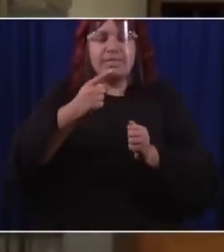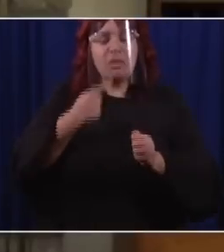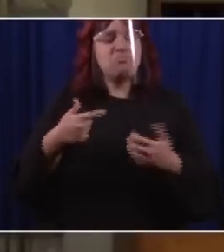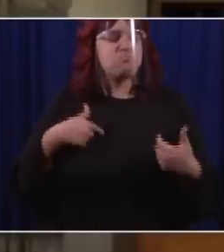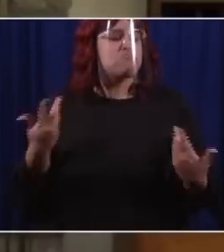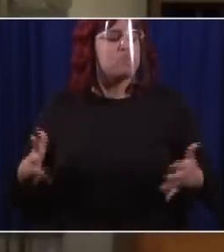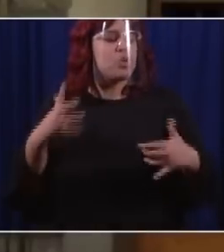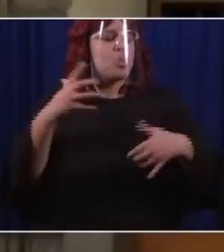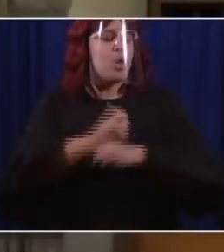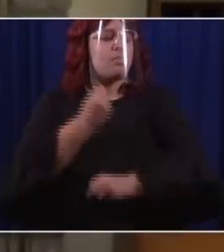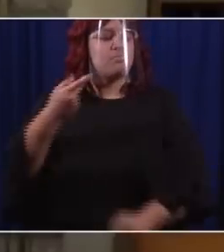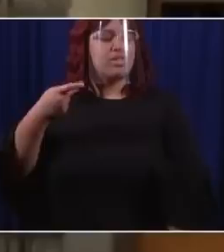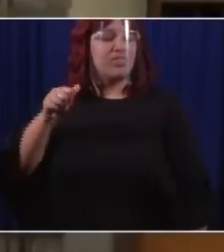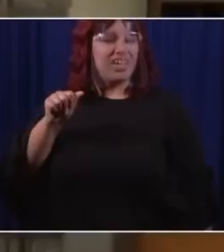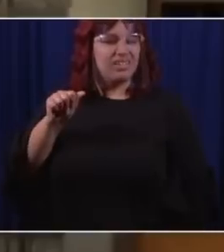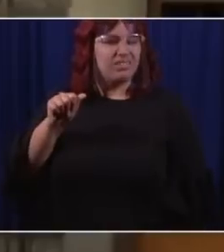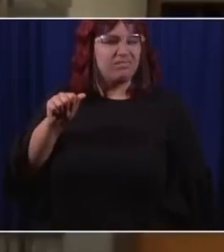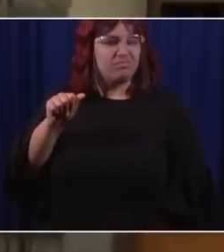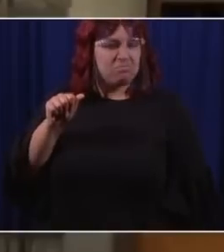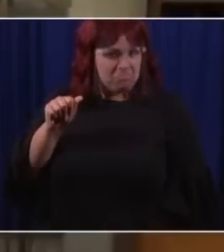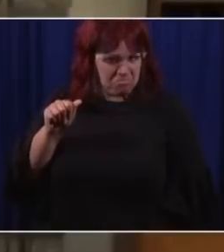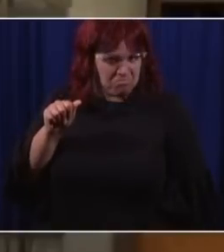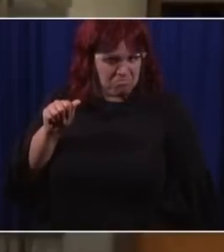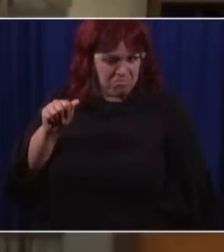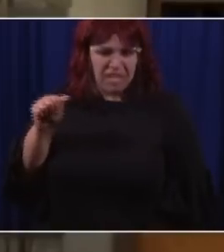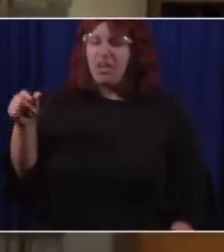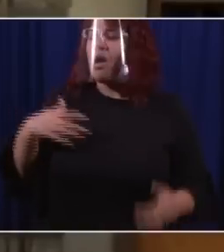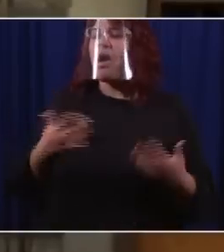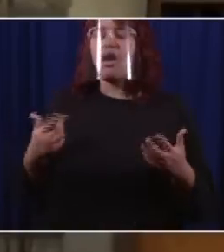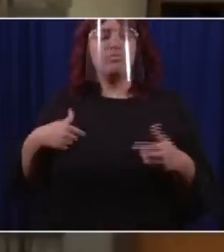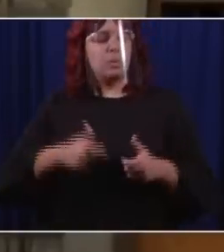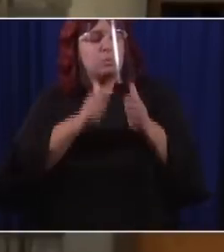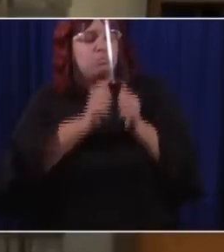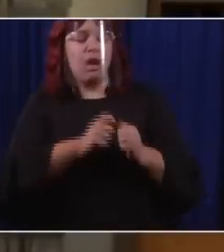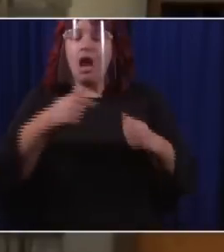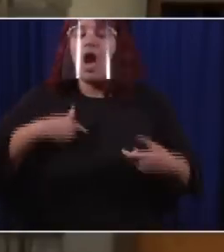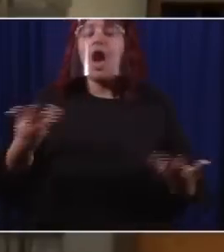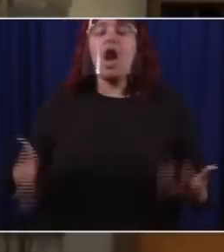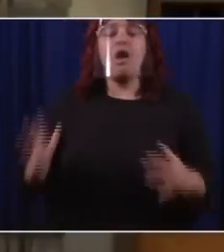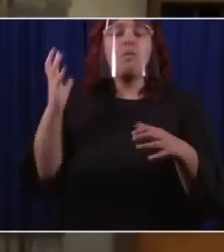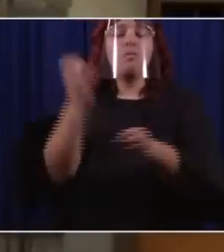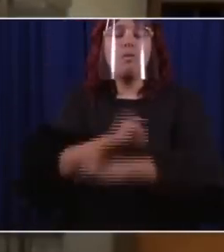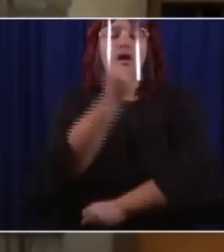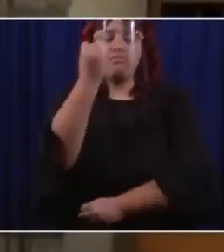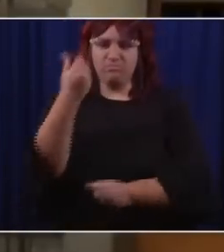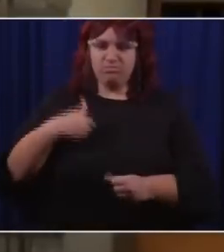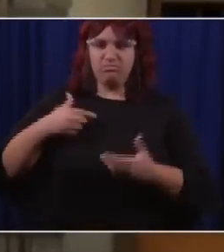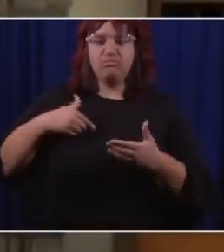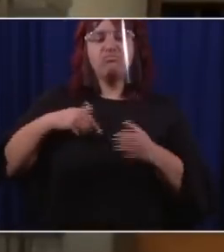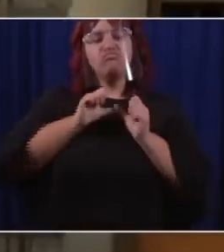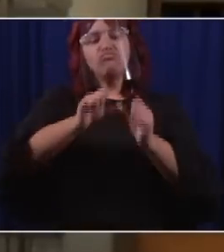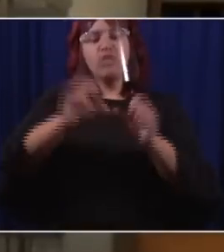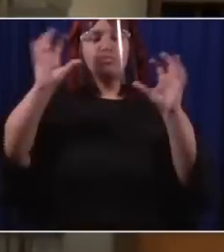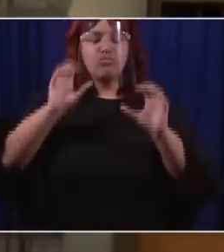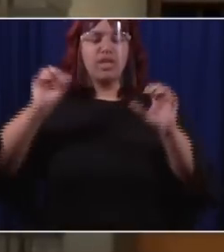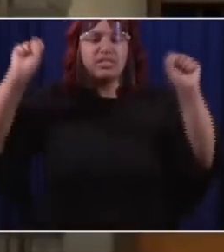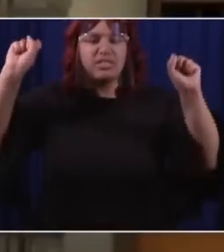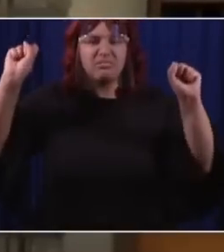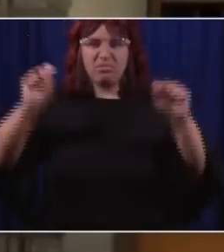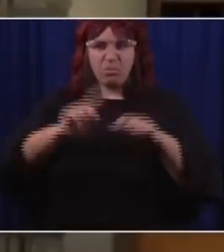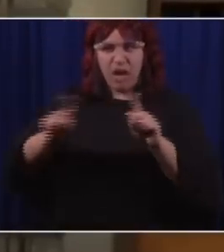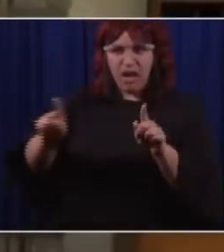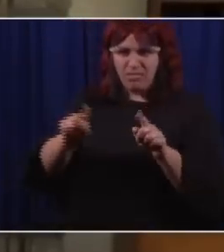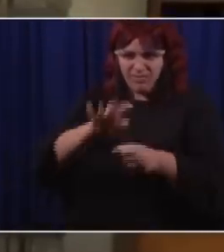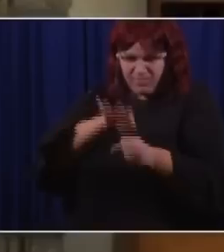has won the overall election before all the votes have been counted. What is your take on this? Well,